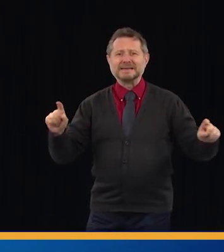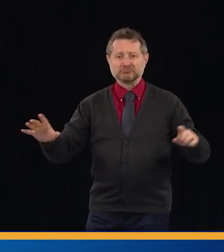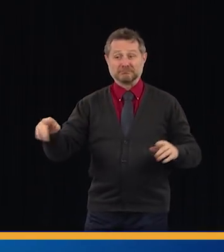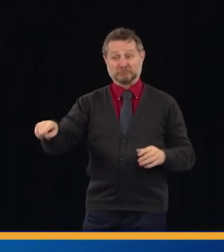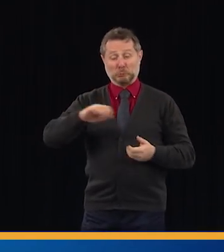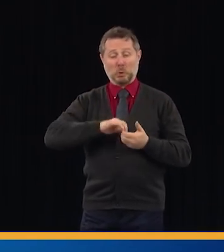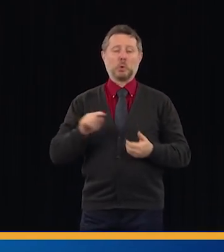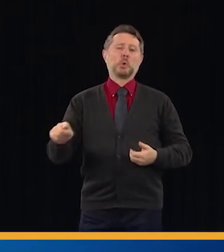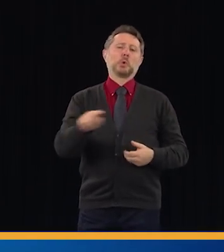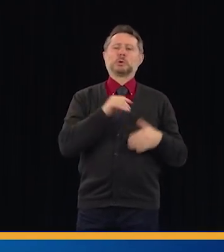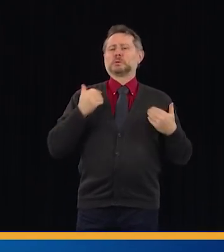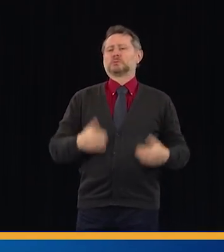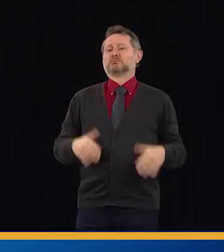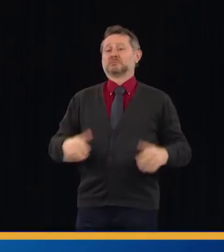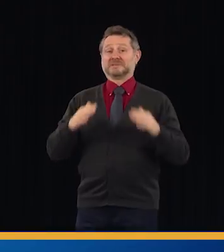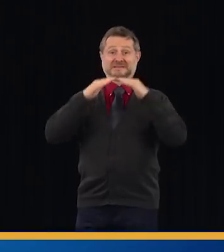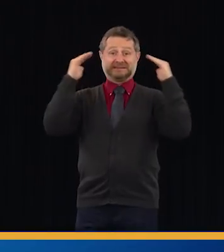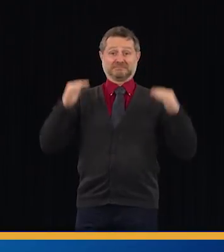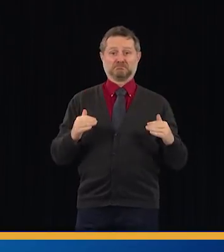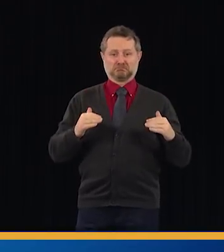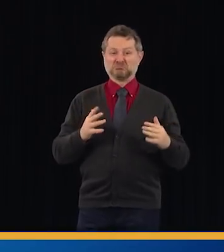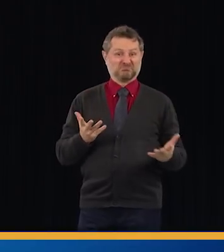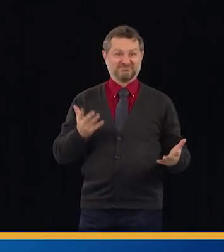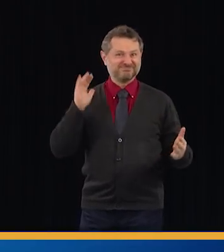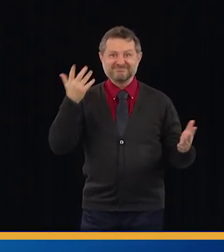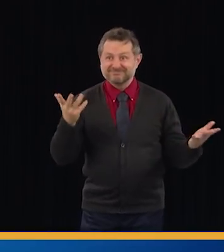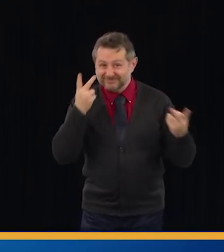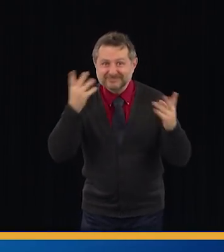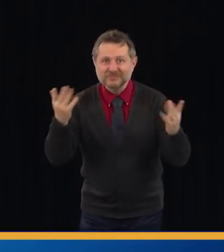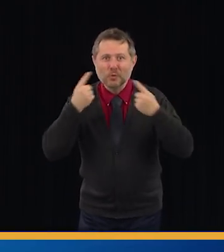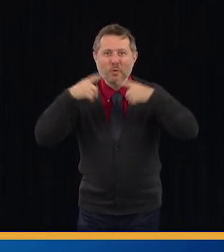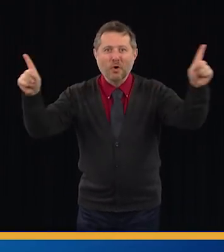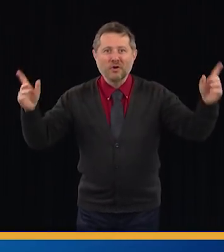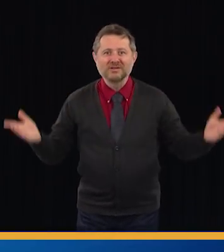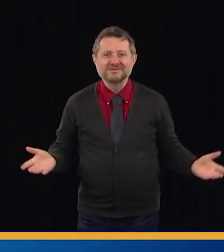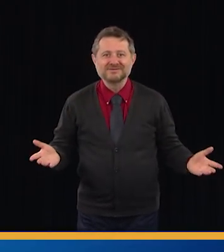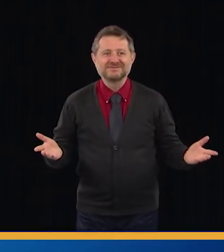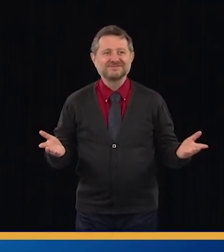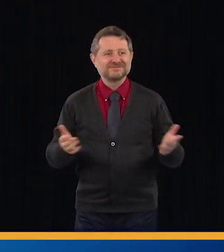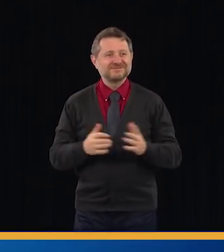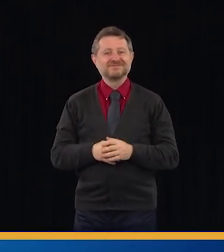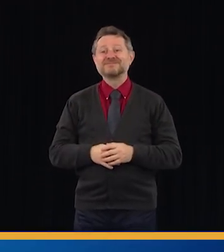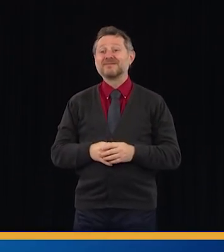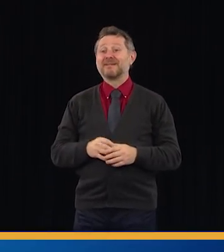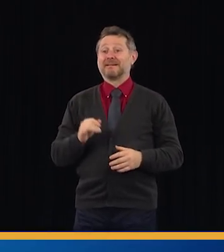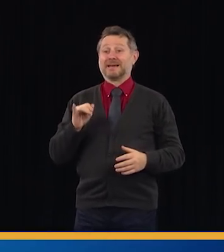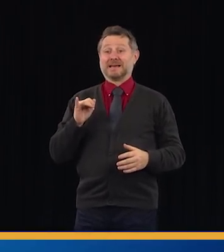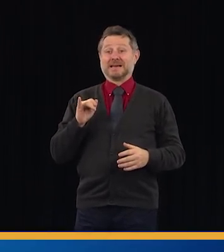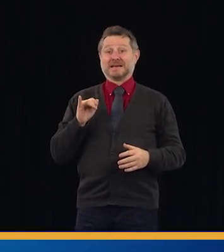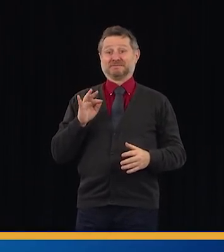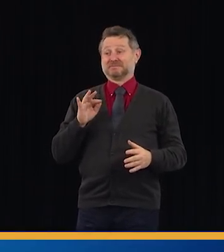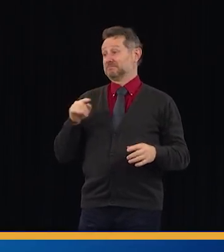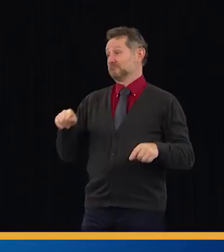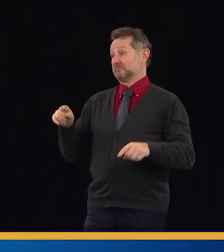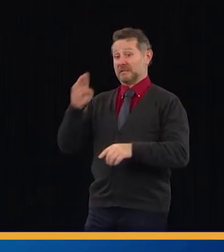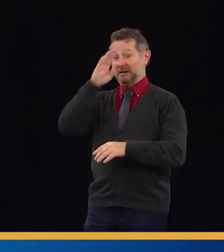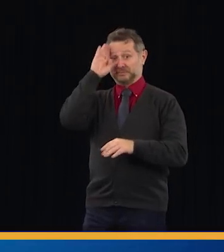worked. If the hospitalization rate keeps decreasing the way it is